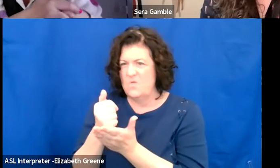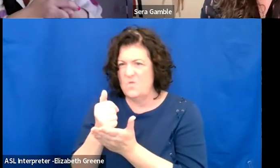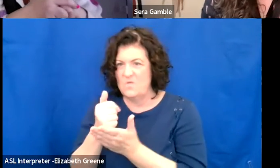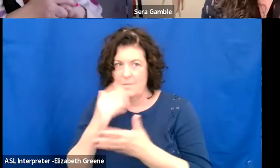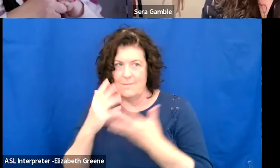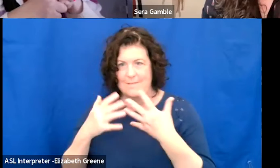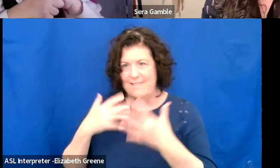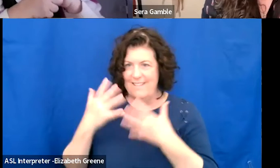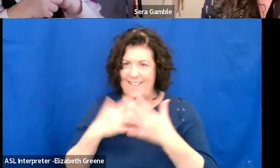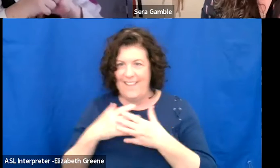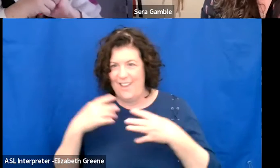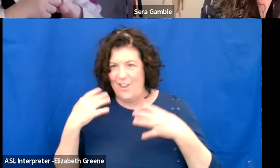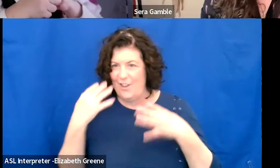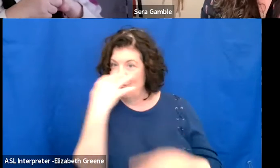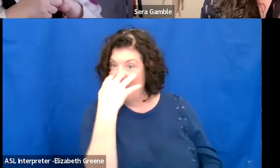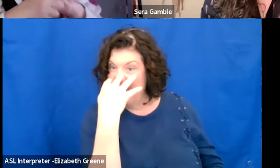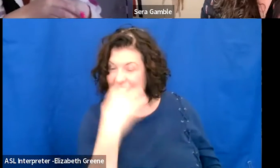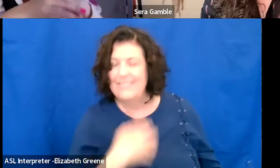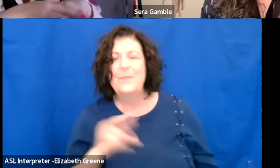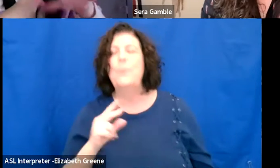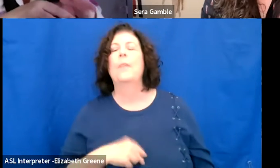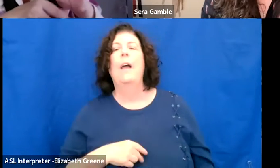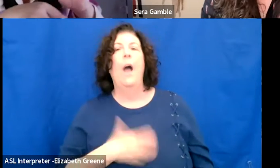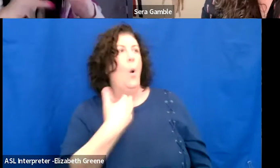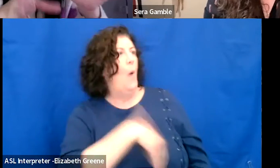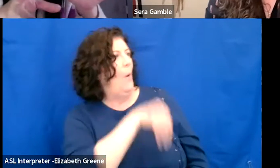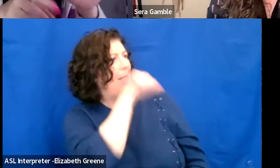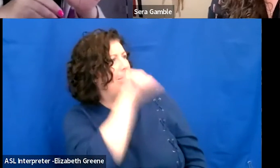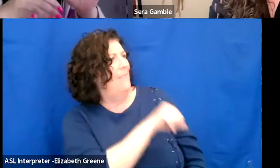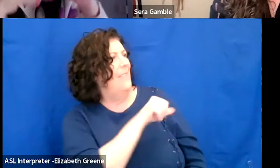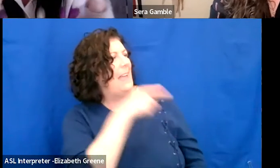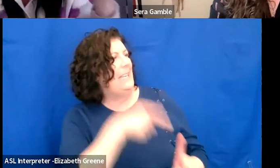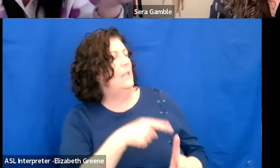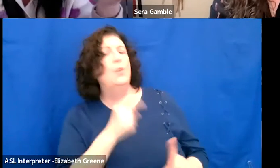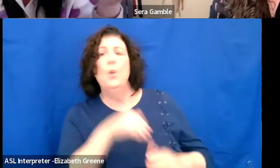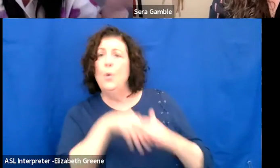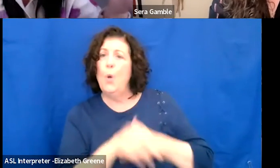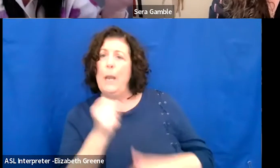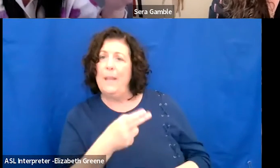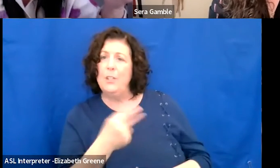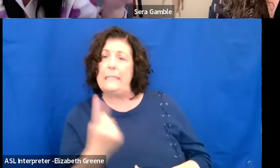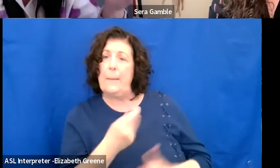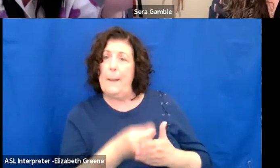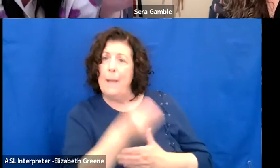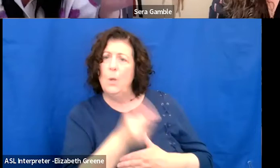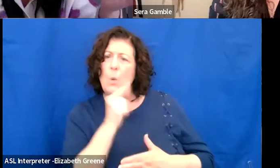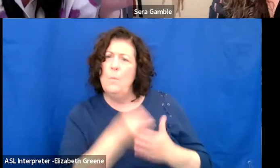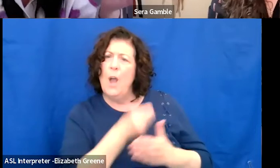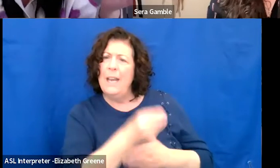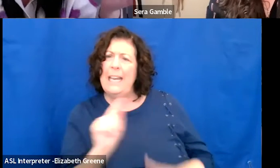Wow. Wow. I love that detail. I love that. Okay. So then you go in, you pitch it, somebody buys it. Who bought it